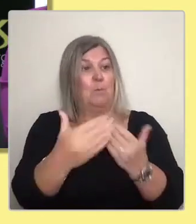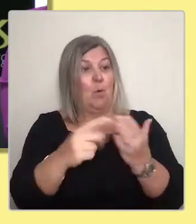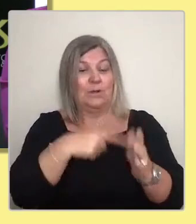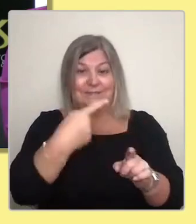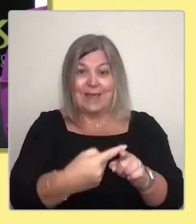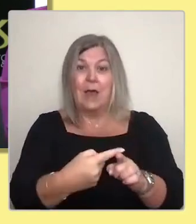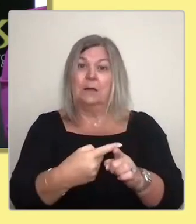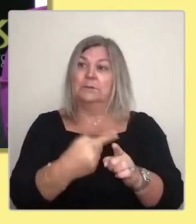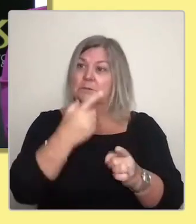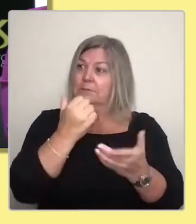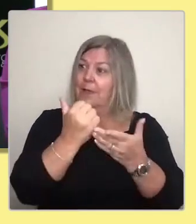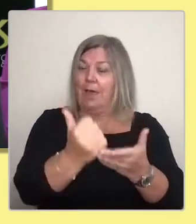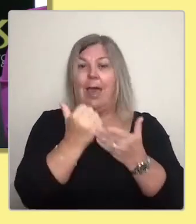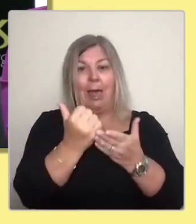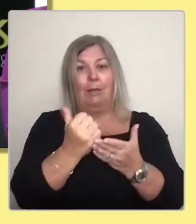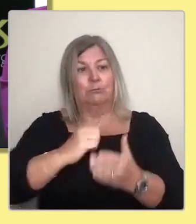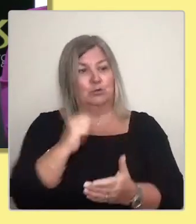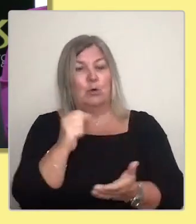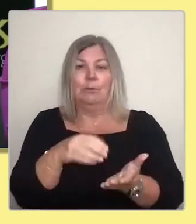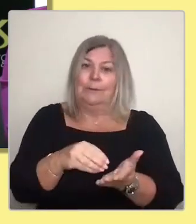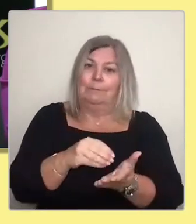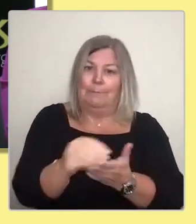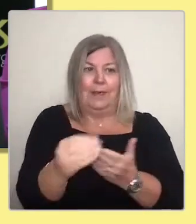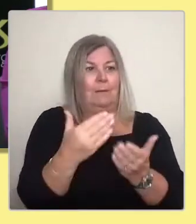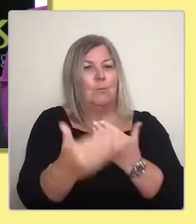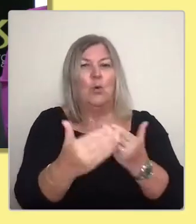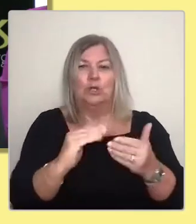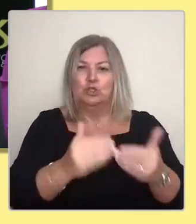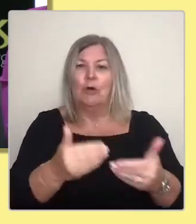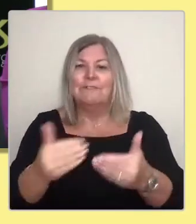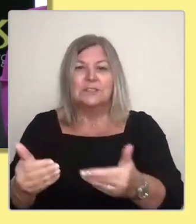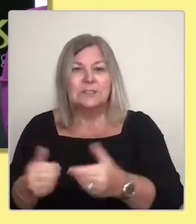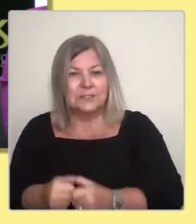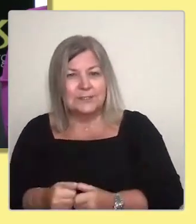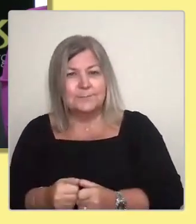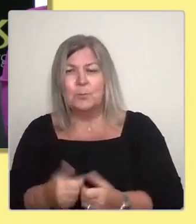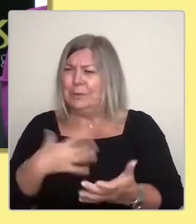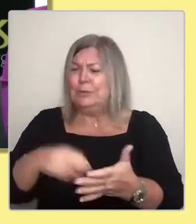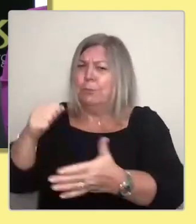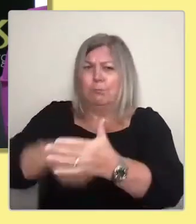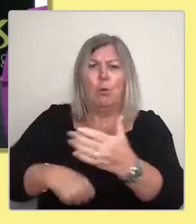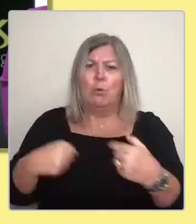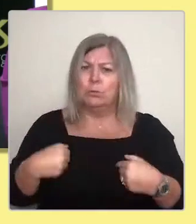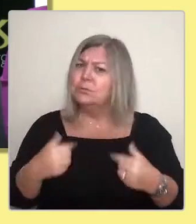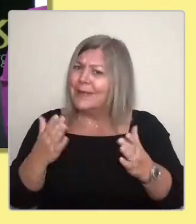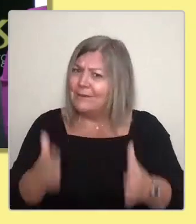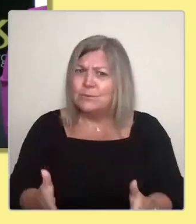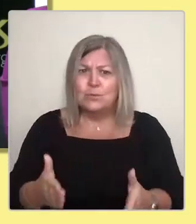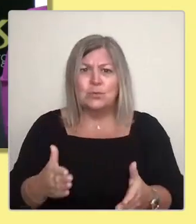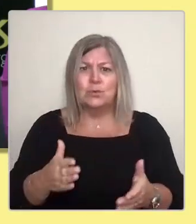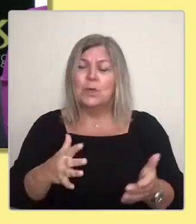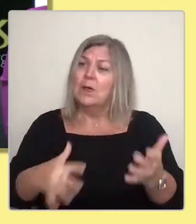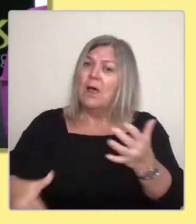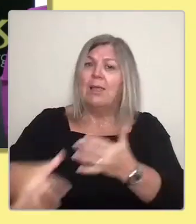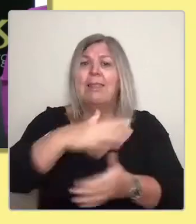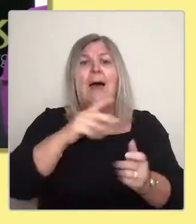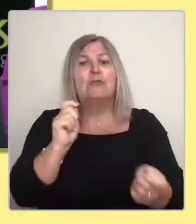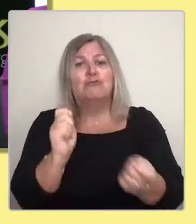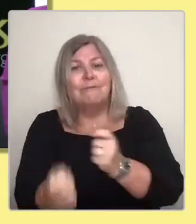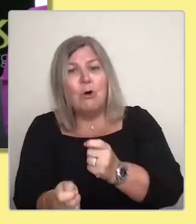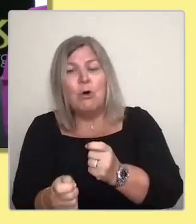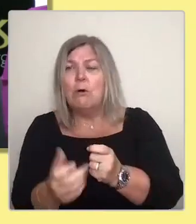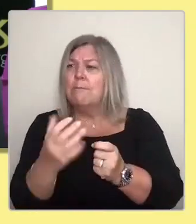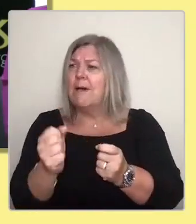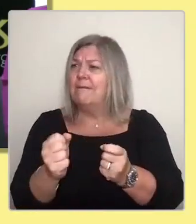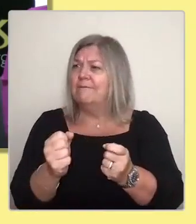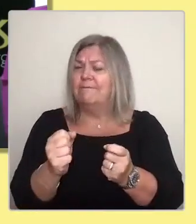I believe in the well-being economy. I believe that we've got to be more bold and more radical on land reform. As First Minister, I bring forward a bill